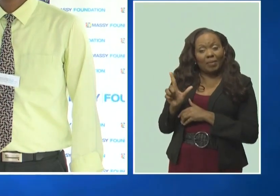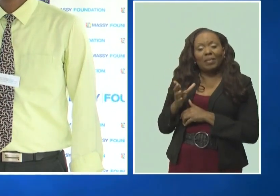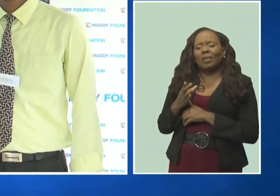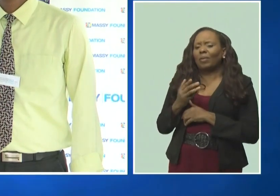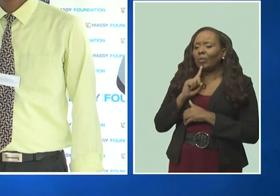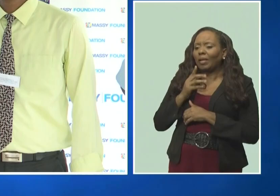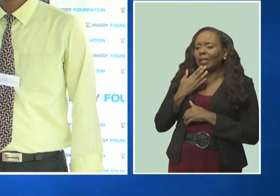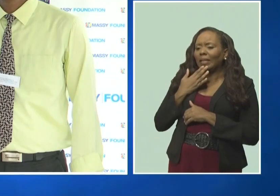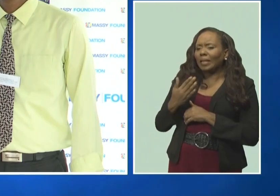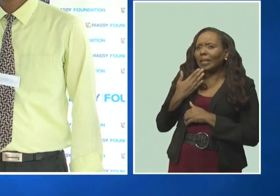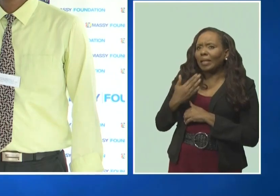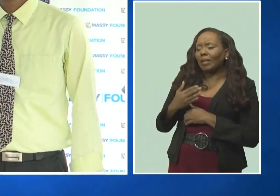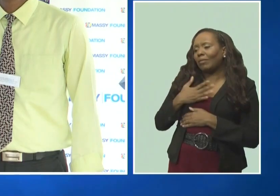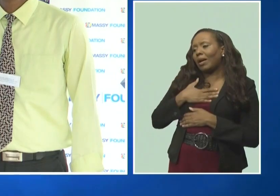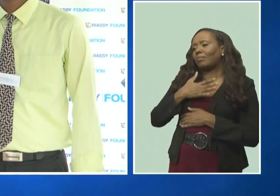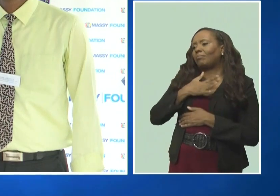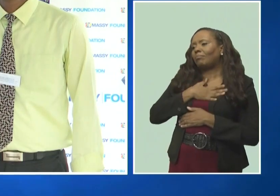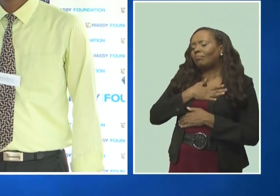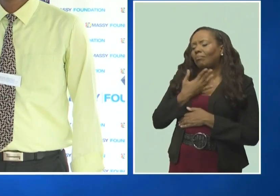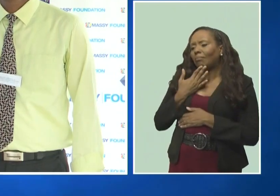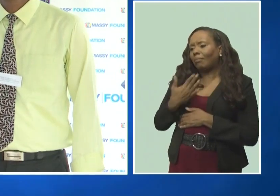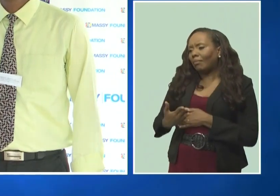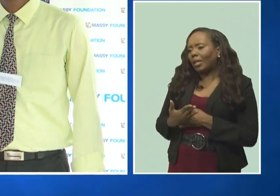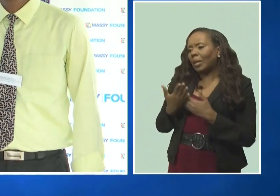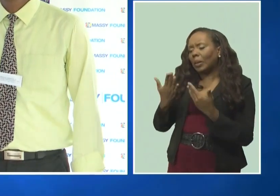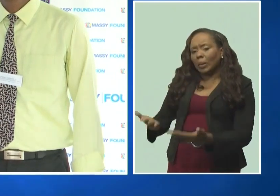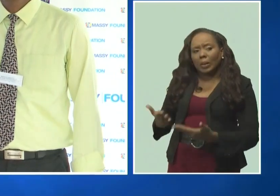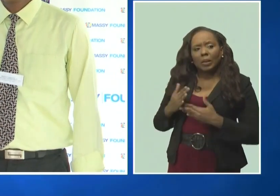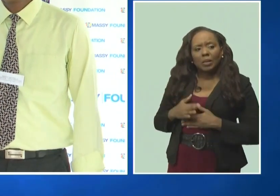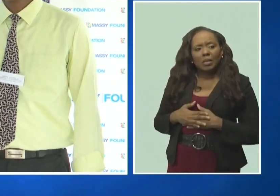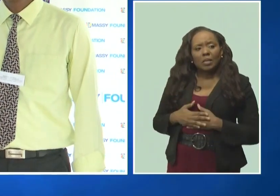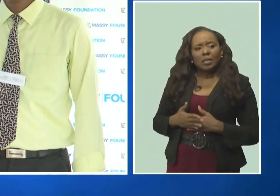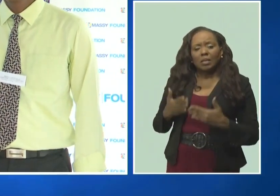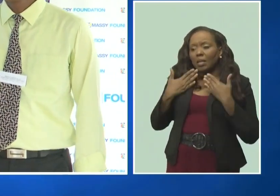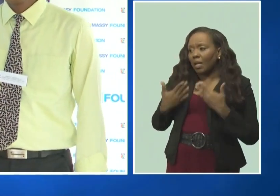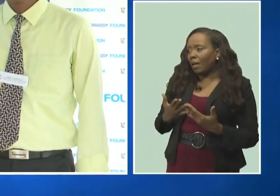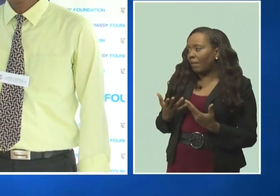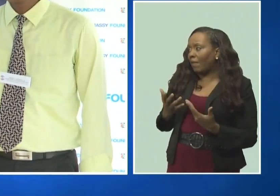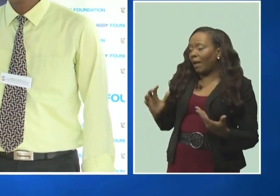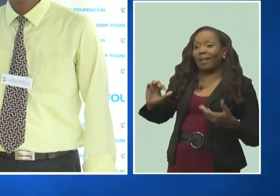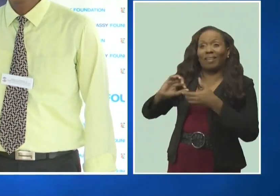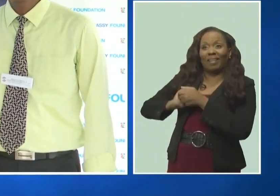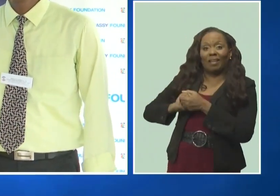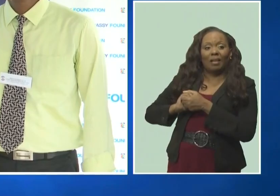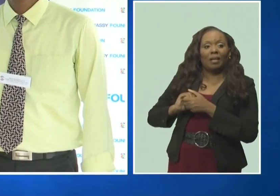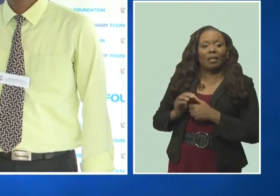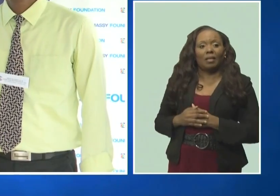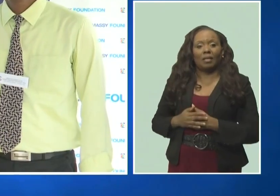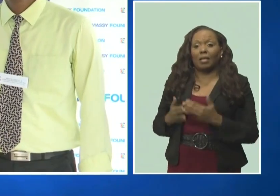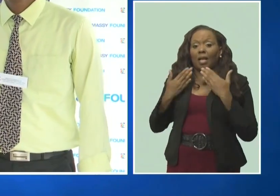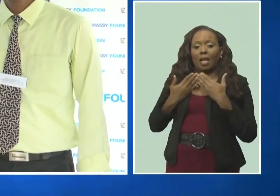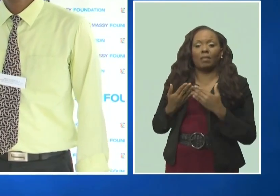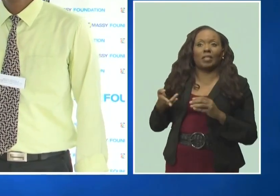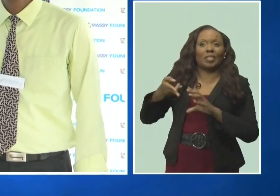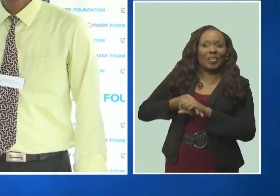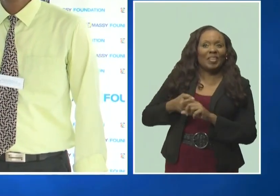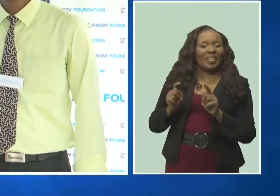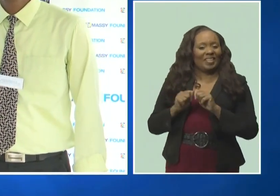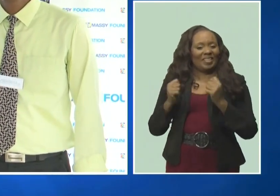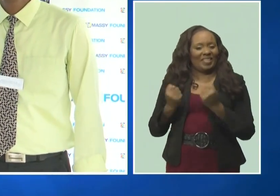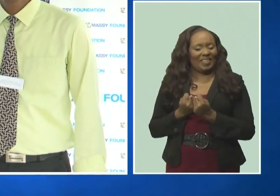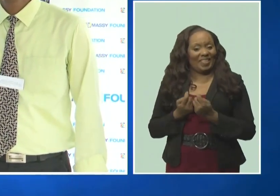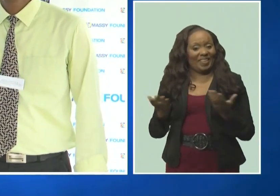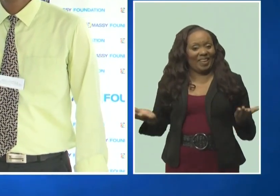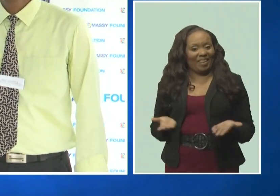And we do want to say a big thank you to you. Thank you for partnering with us, for joining our team here at Ann Hill